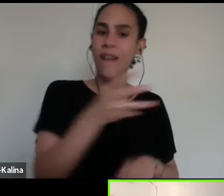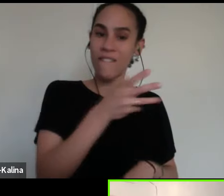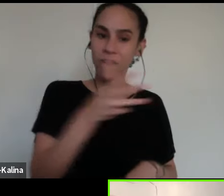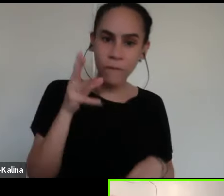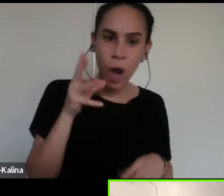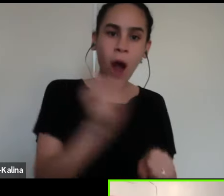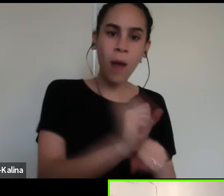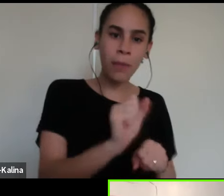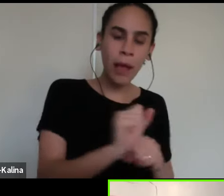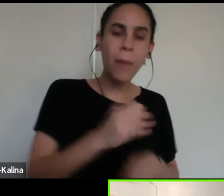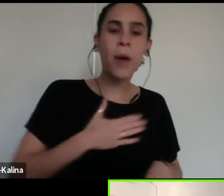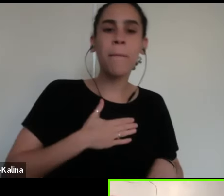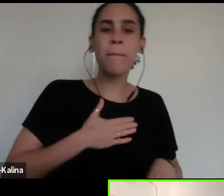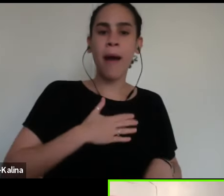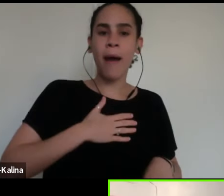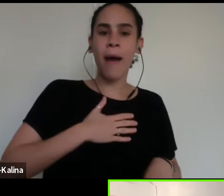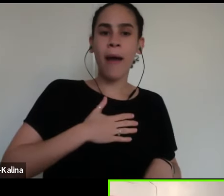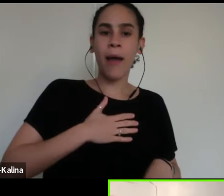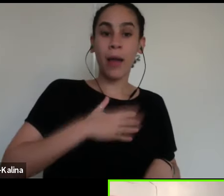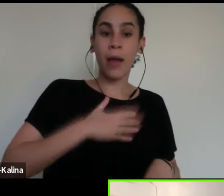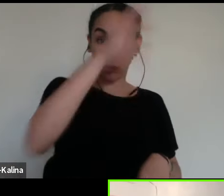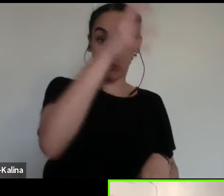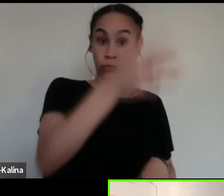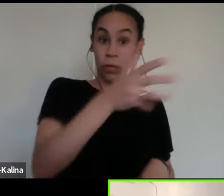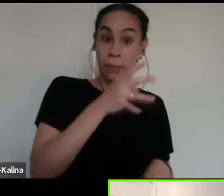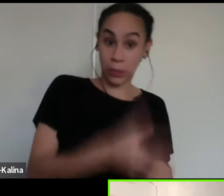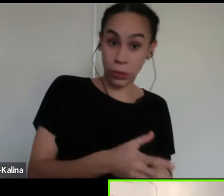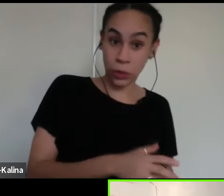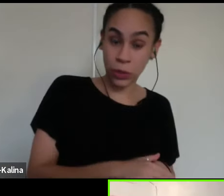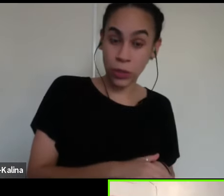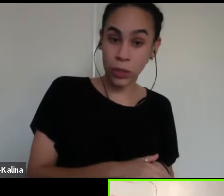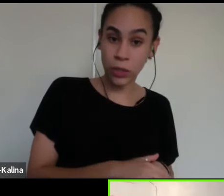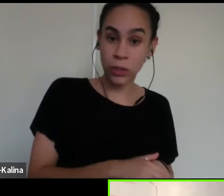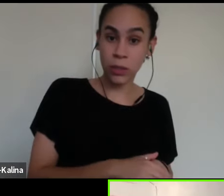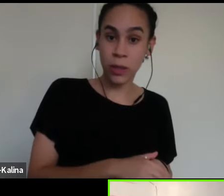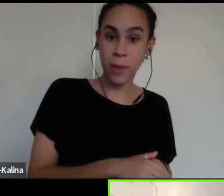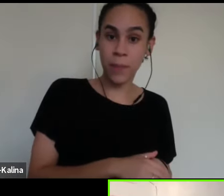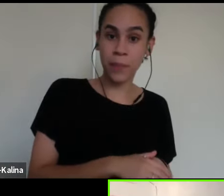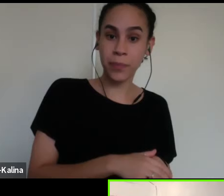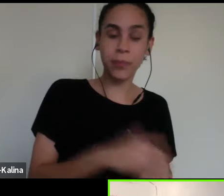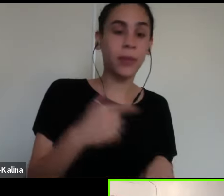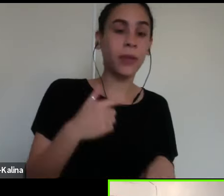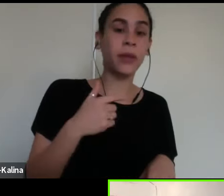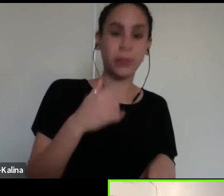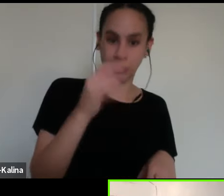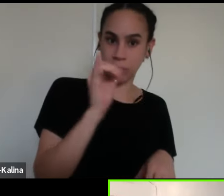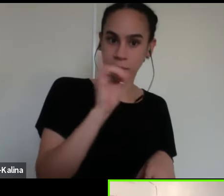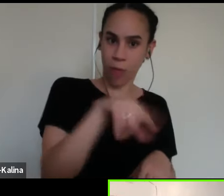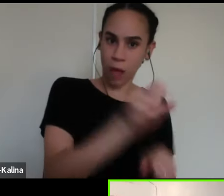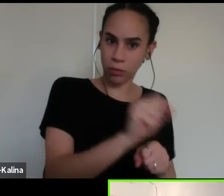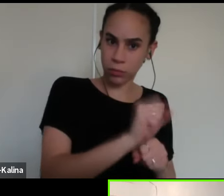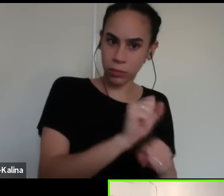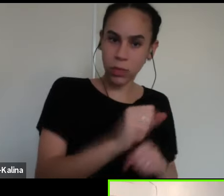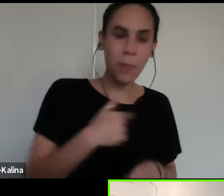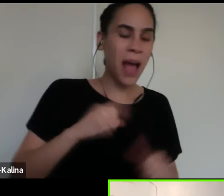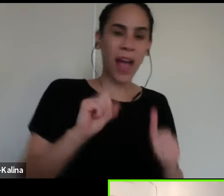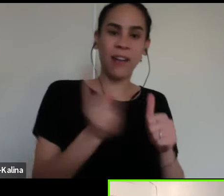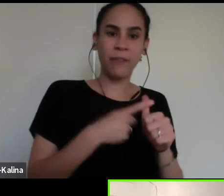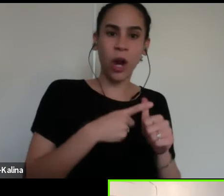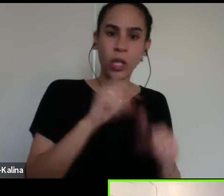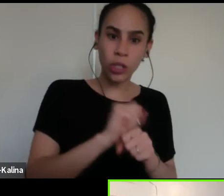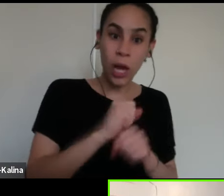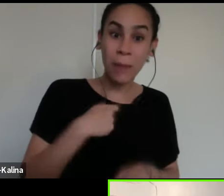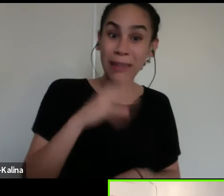the granddaughter actually of immigrants, and got my first job when I was 6 years old, rolling raisins and picking